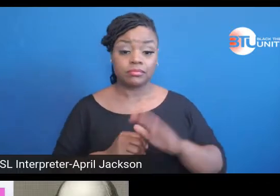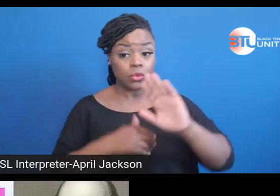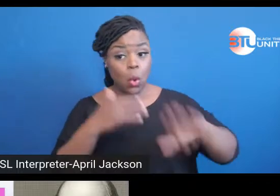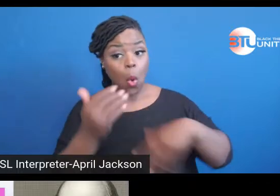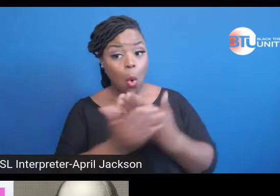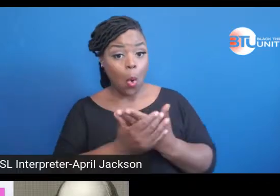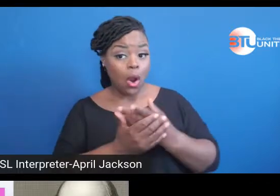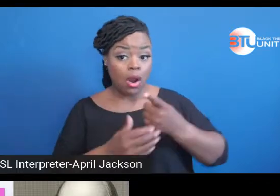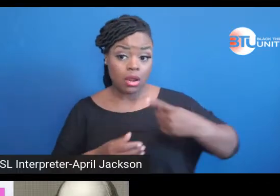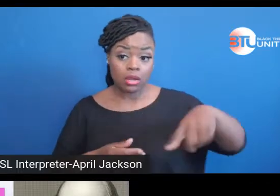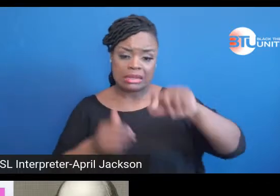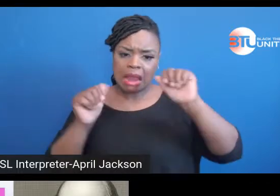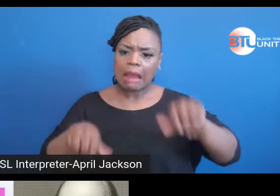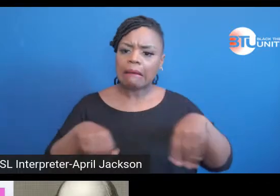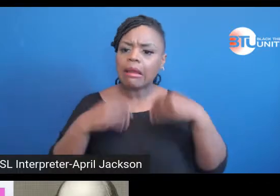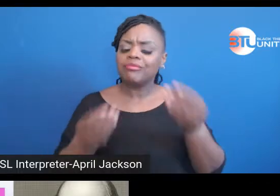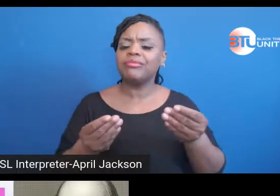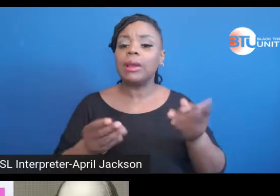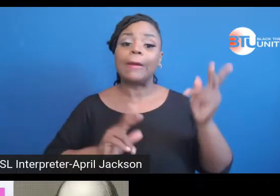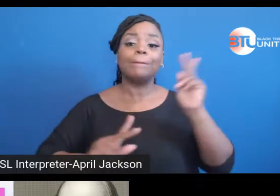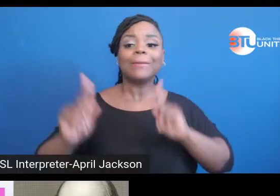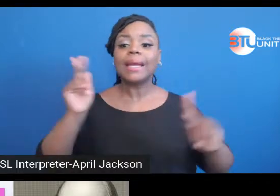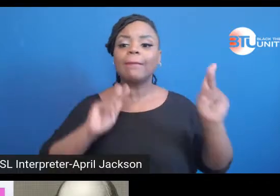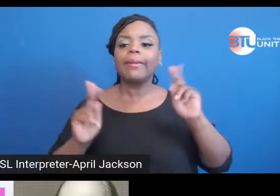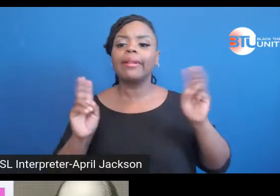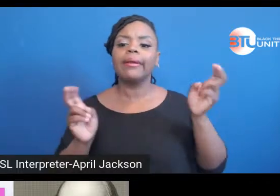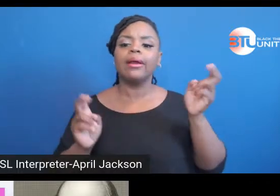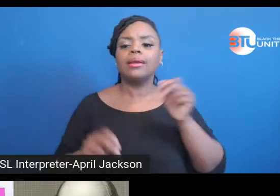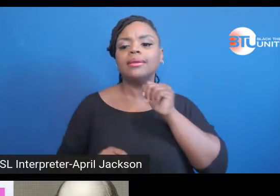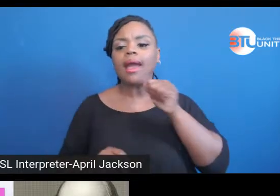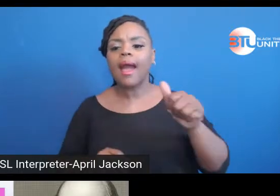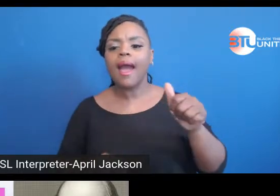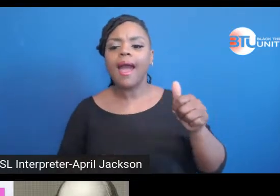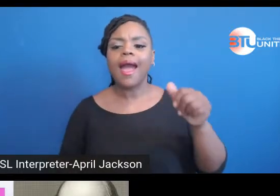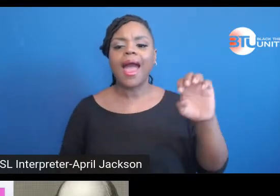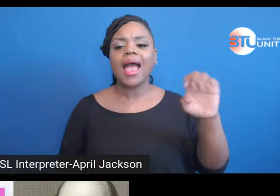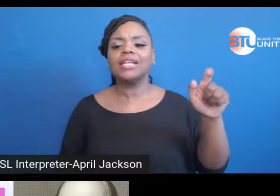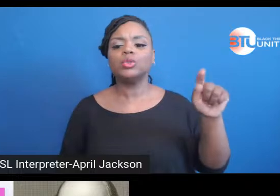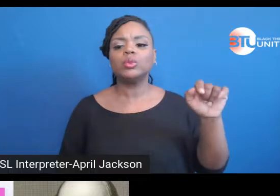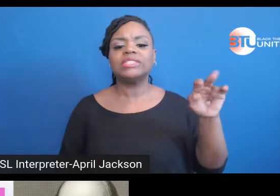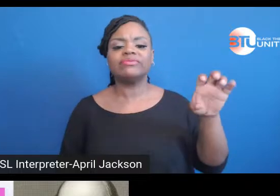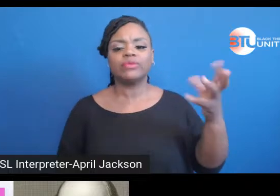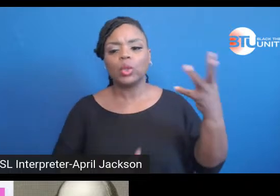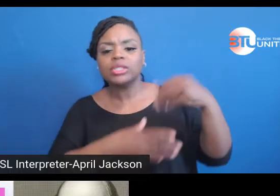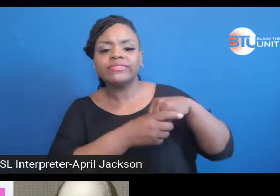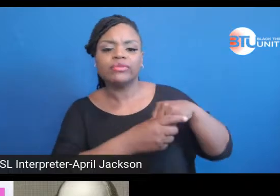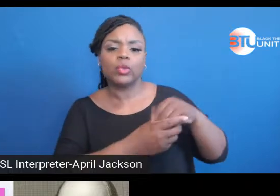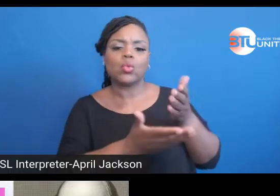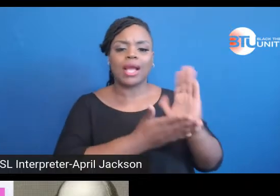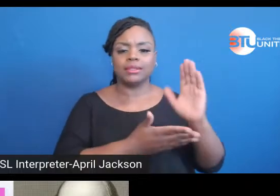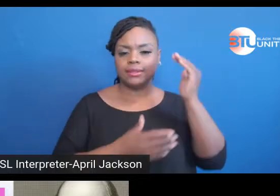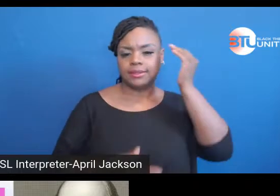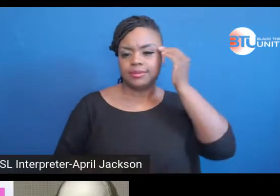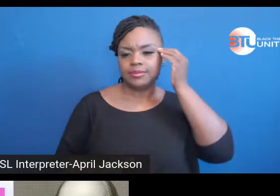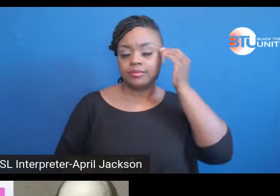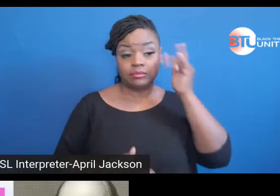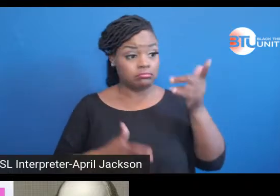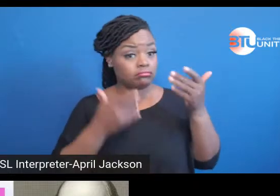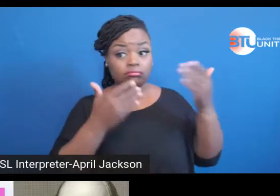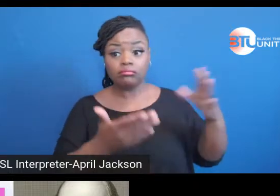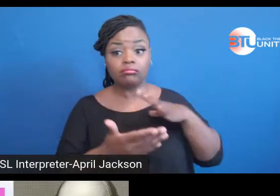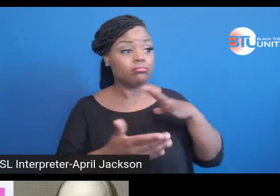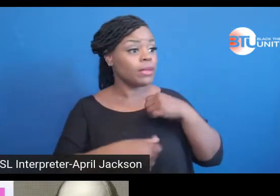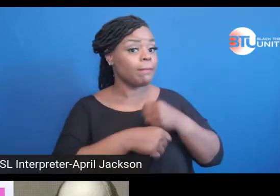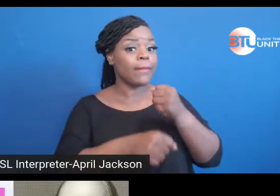of non-exclusive rights to do things with that work without permission of the other collaborators.